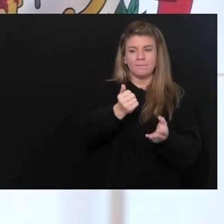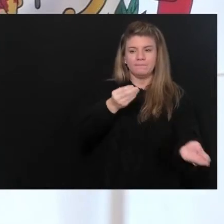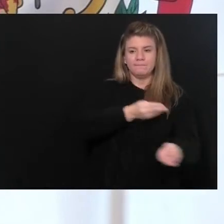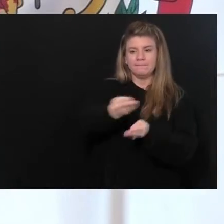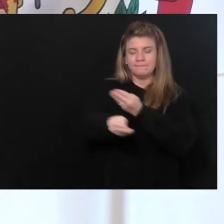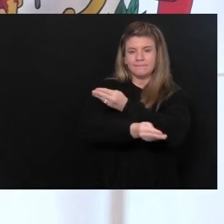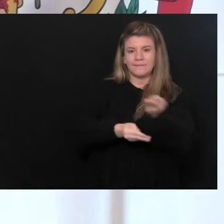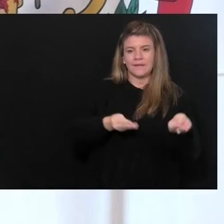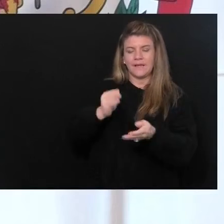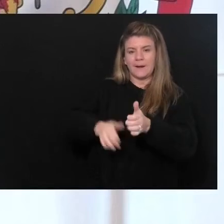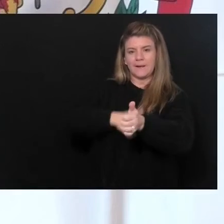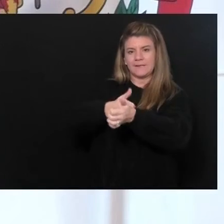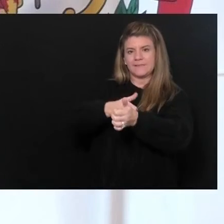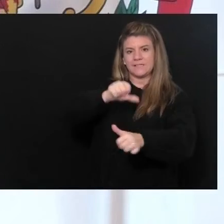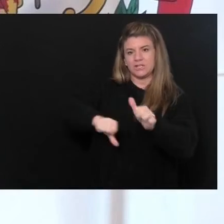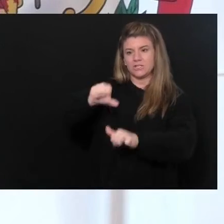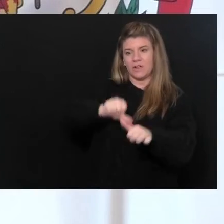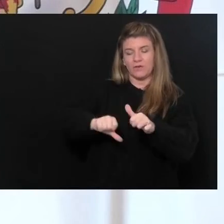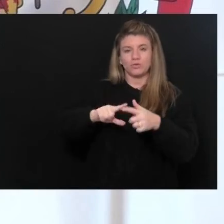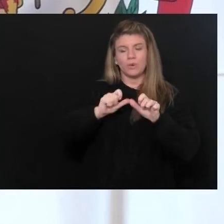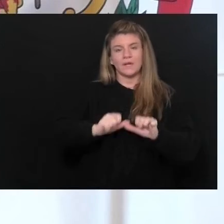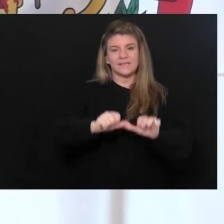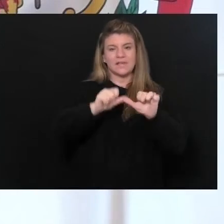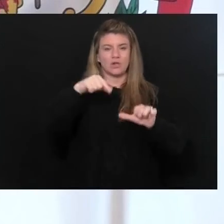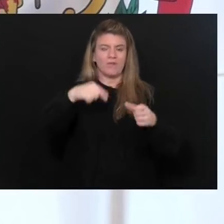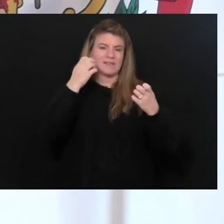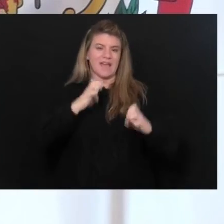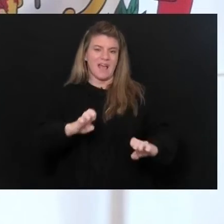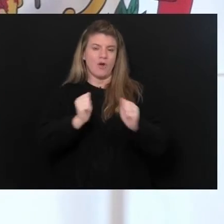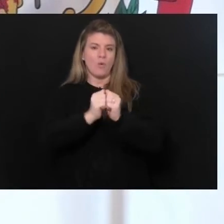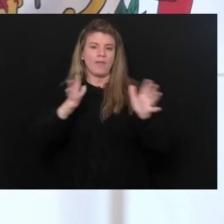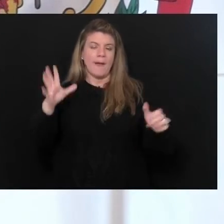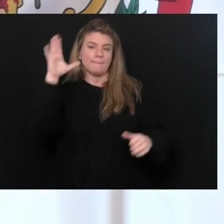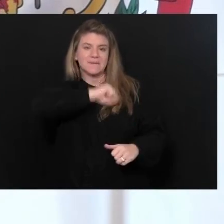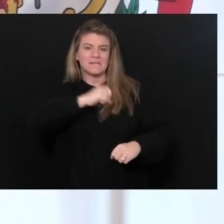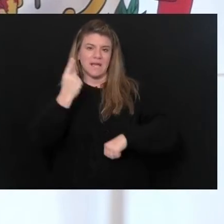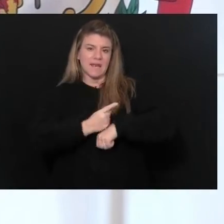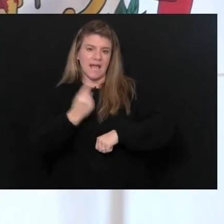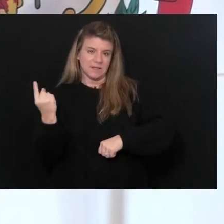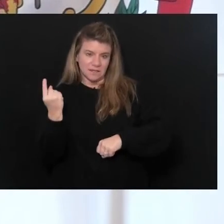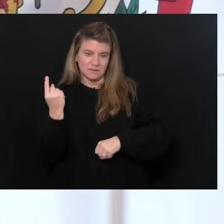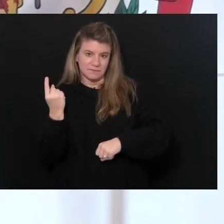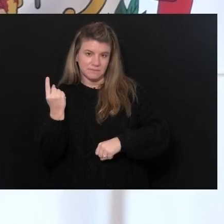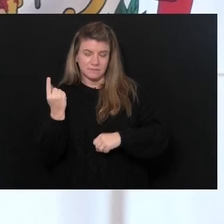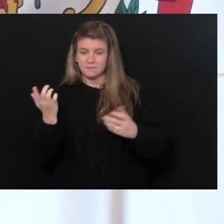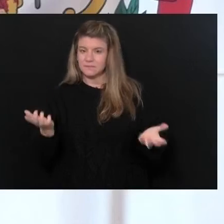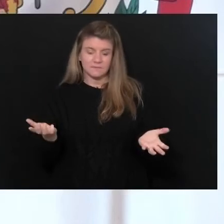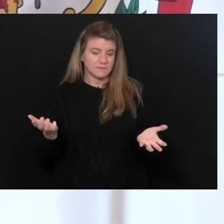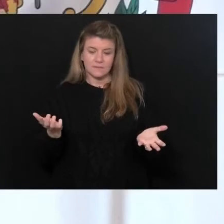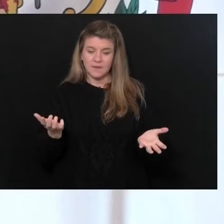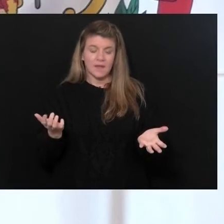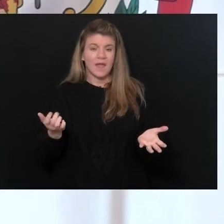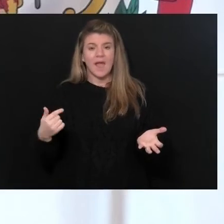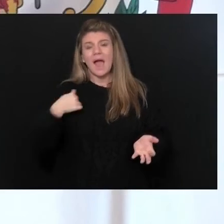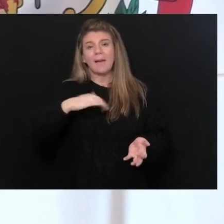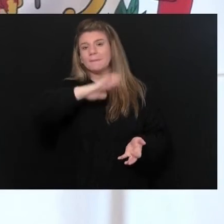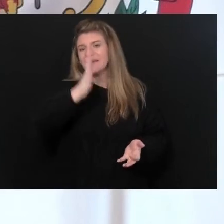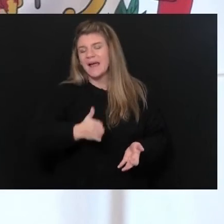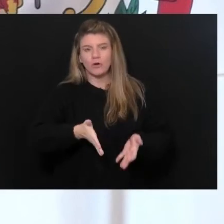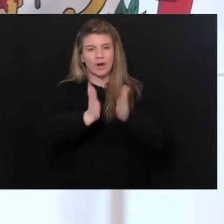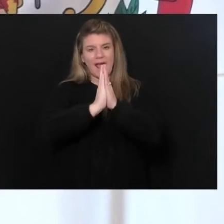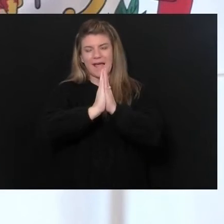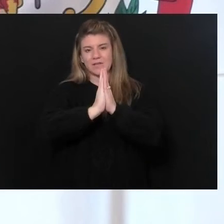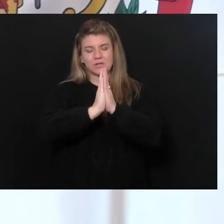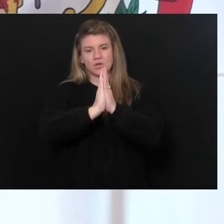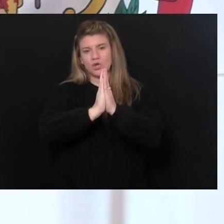way and continue this effort without missing a beat. You know, I'm never going to ask you, West Virginia, to just